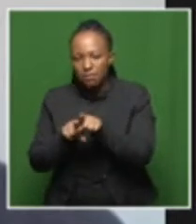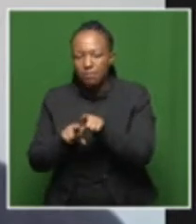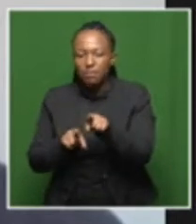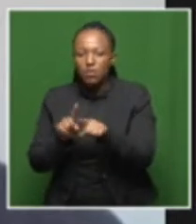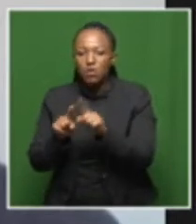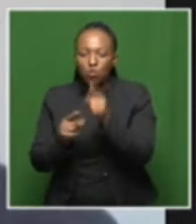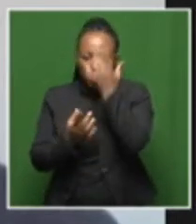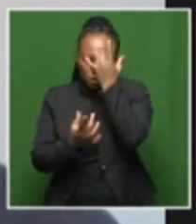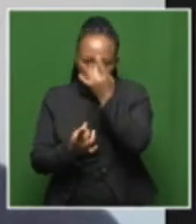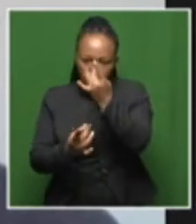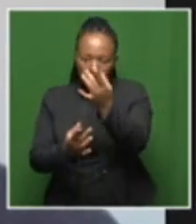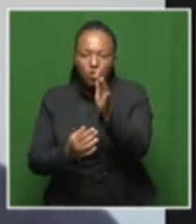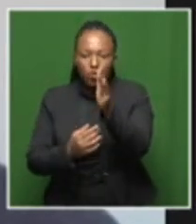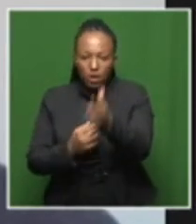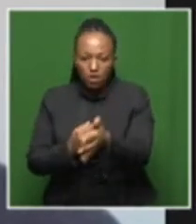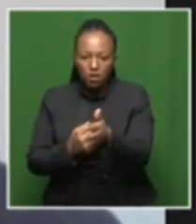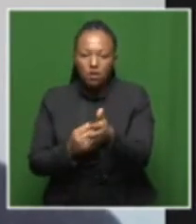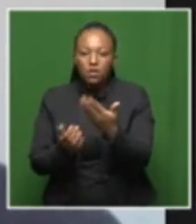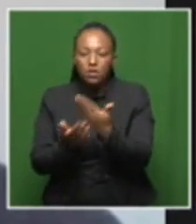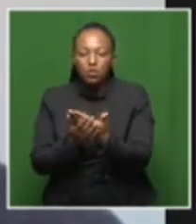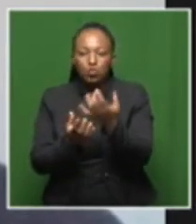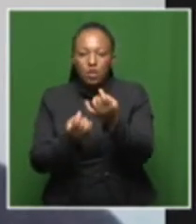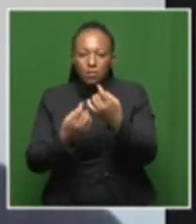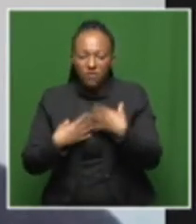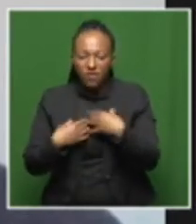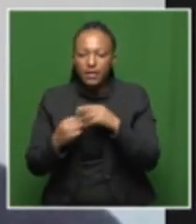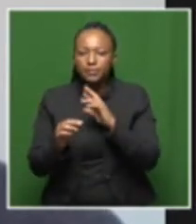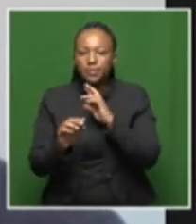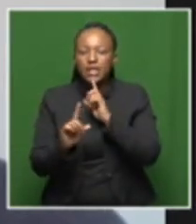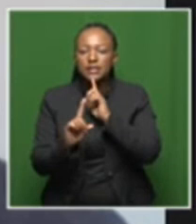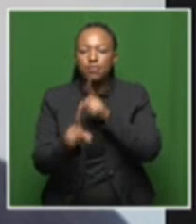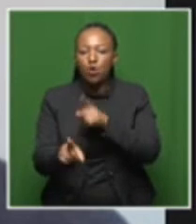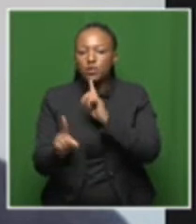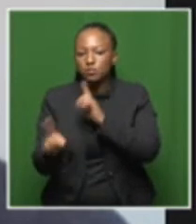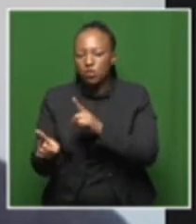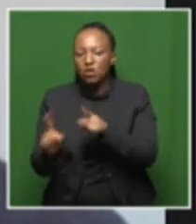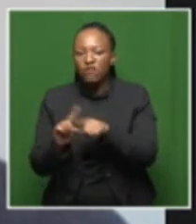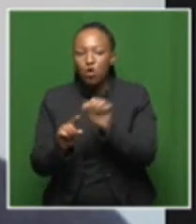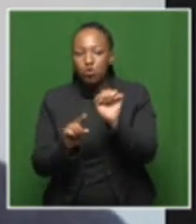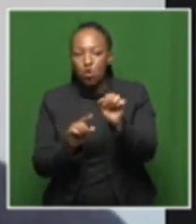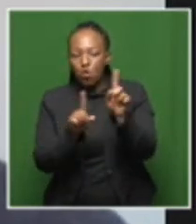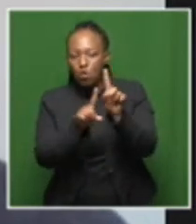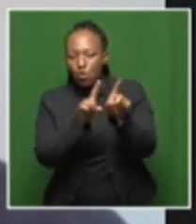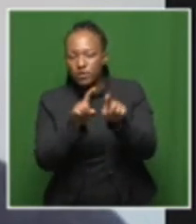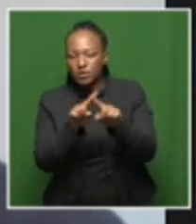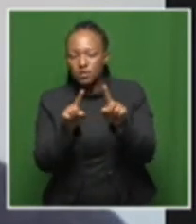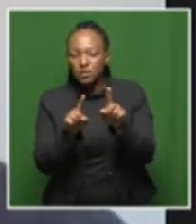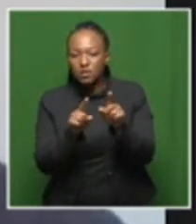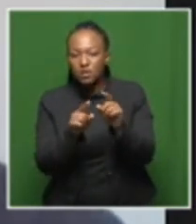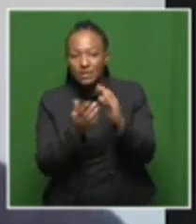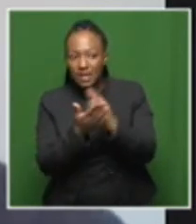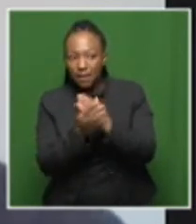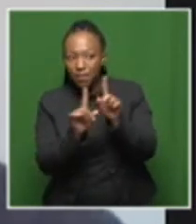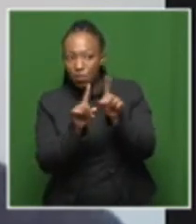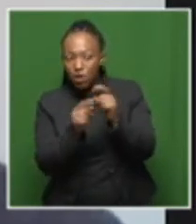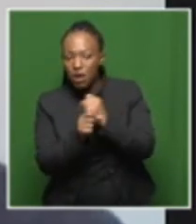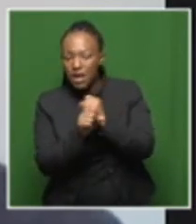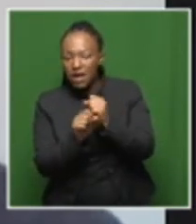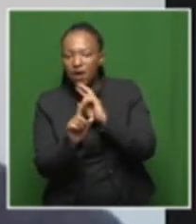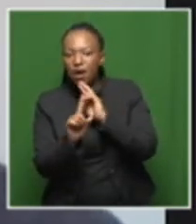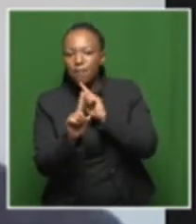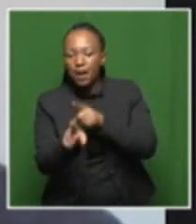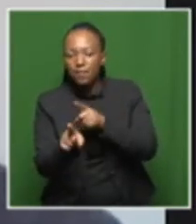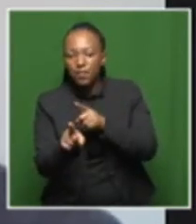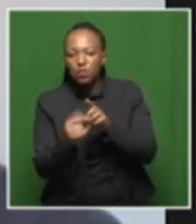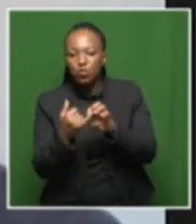you a notification of that so that we can provide responses to some of your pressing questions. Those questions which were not responded